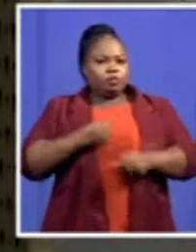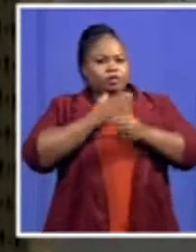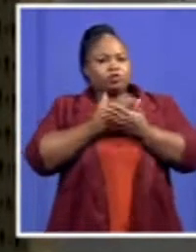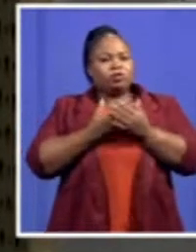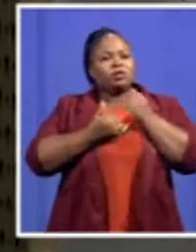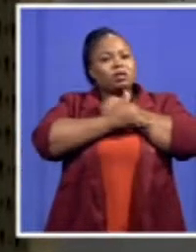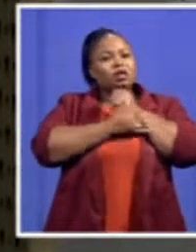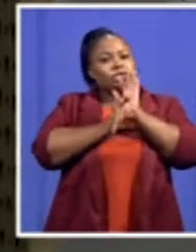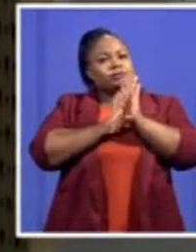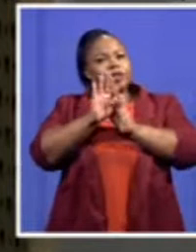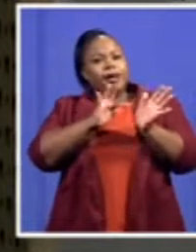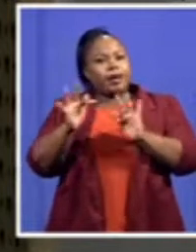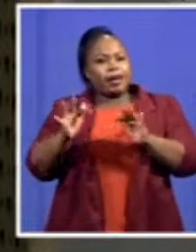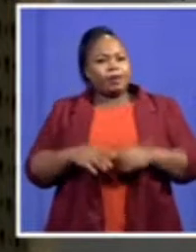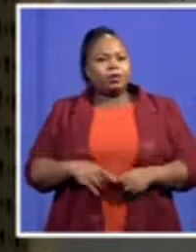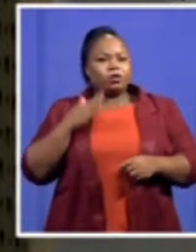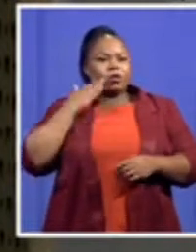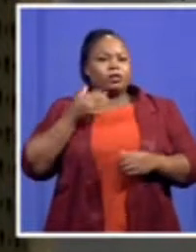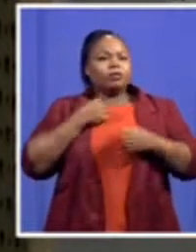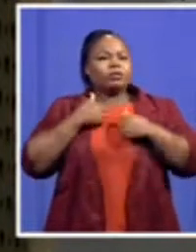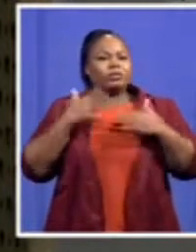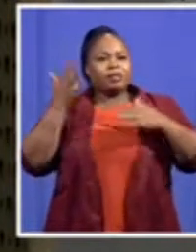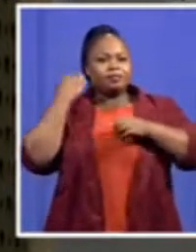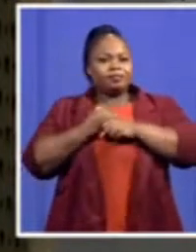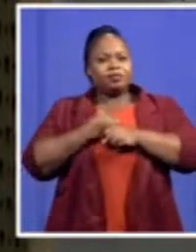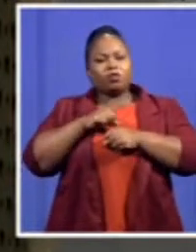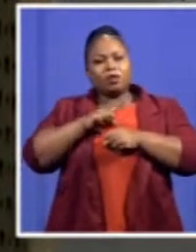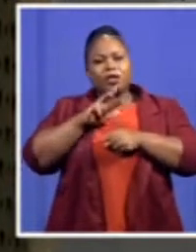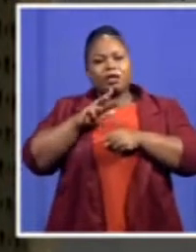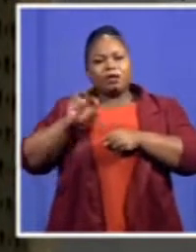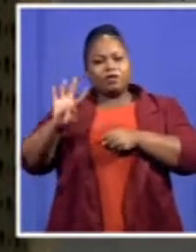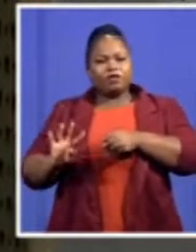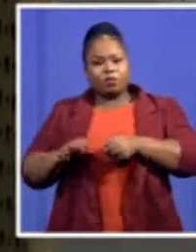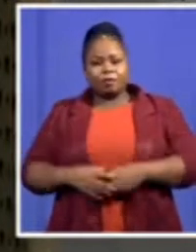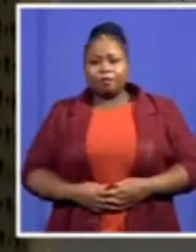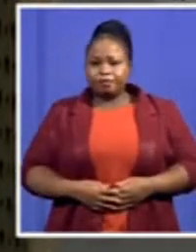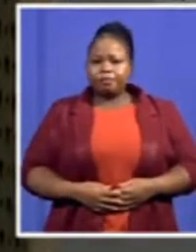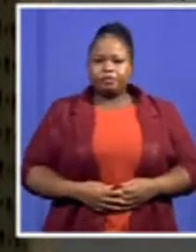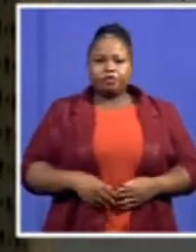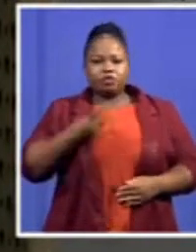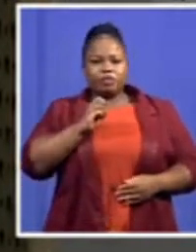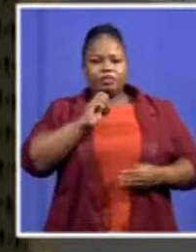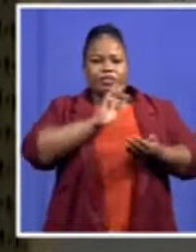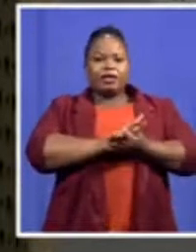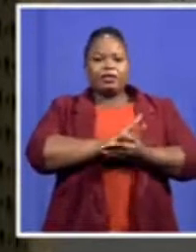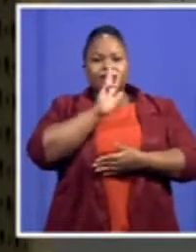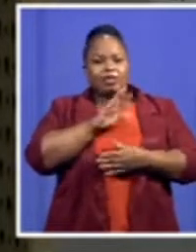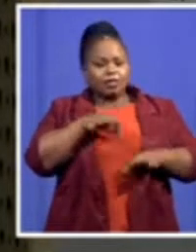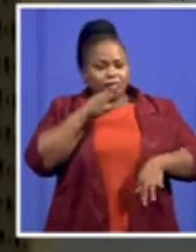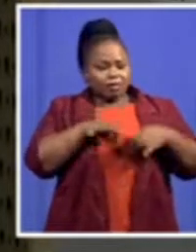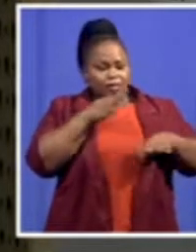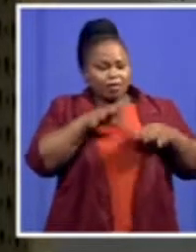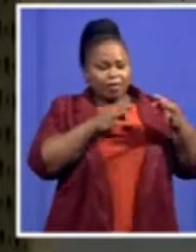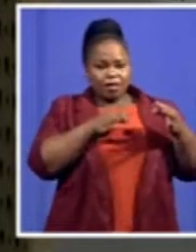the dawn of democracy in 1994. According to the 2019 baseline survey of the Foundation for